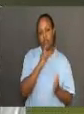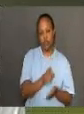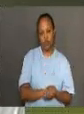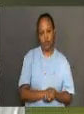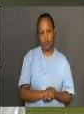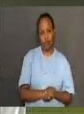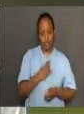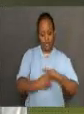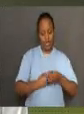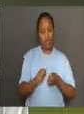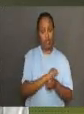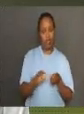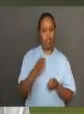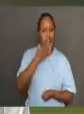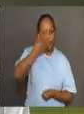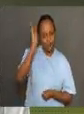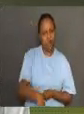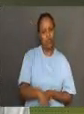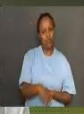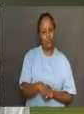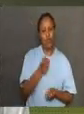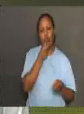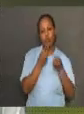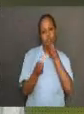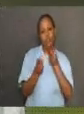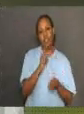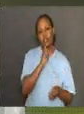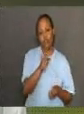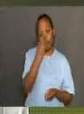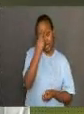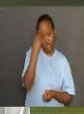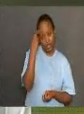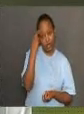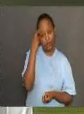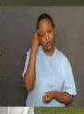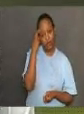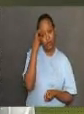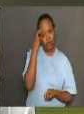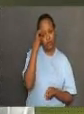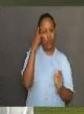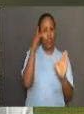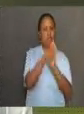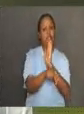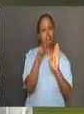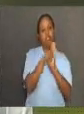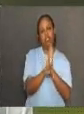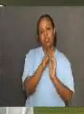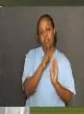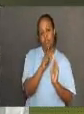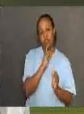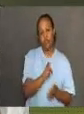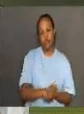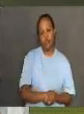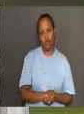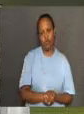Genocide is one of the worst kinds of crimes because it involves murder, and so